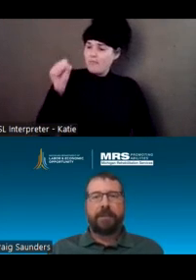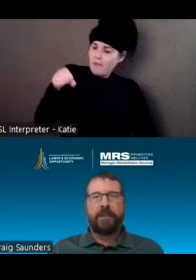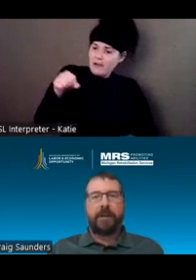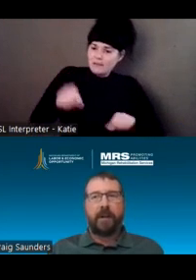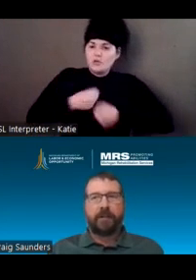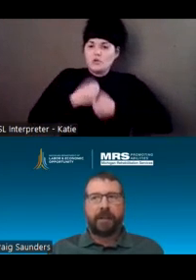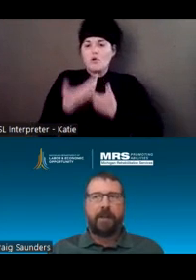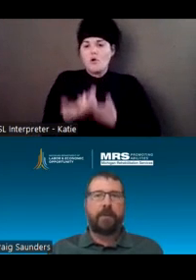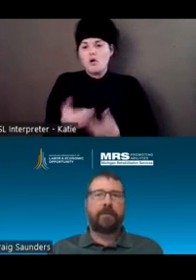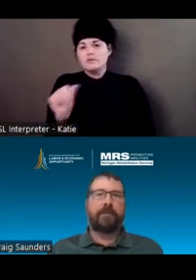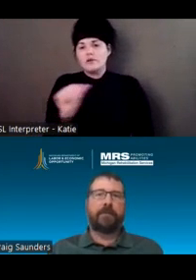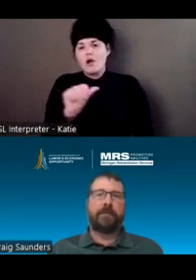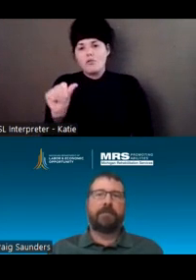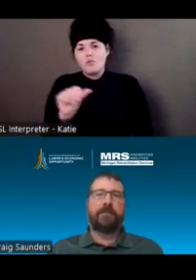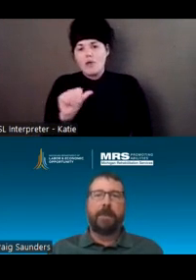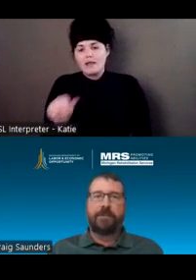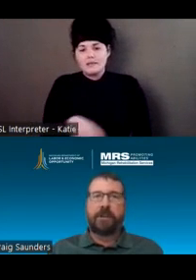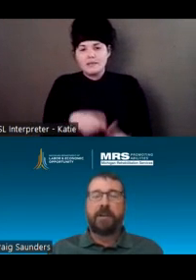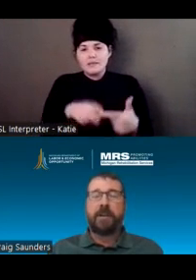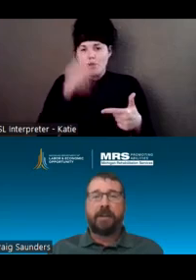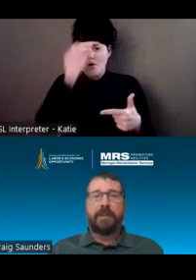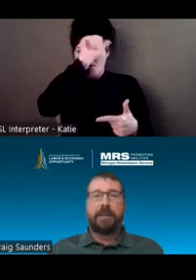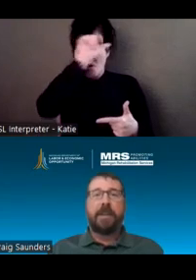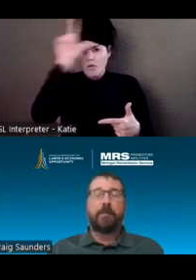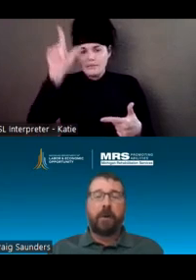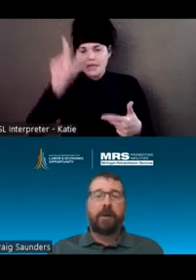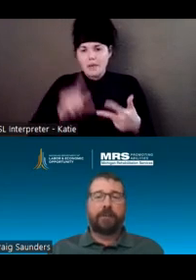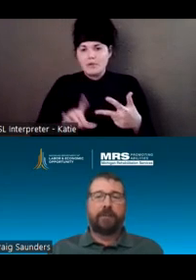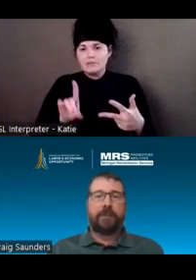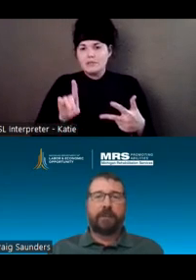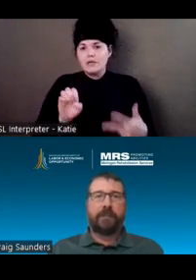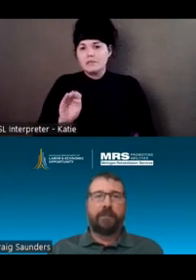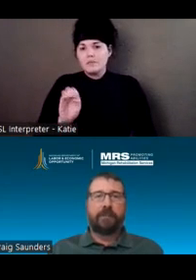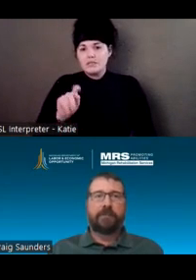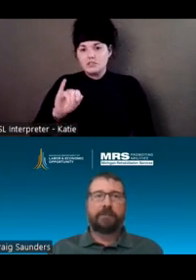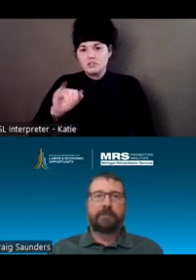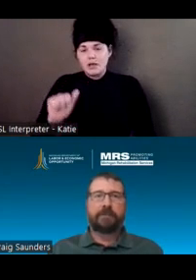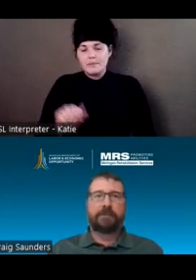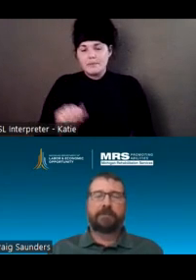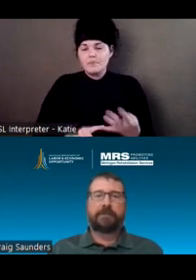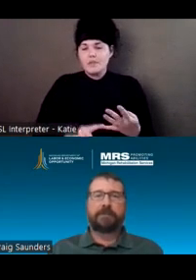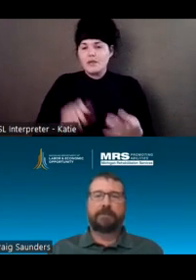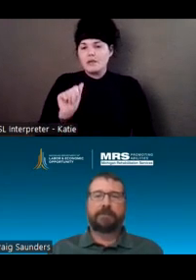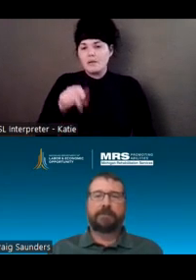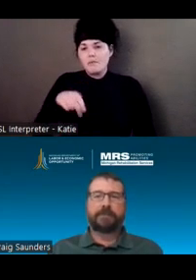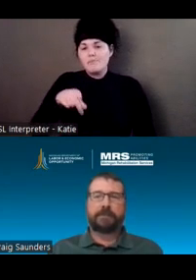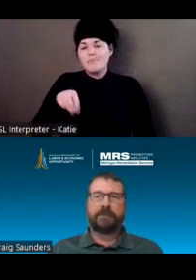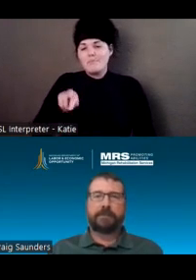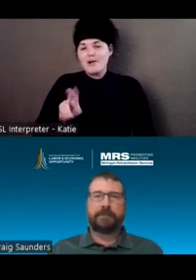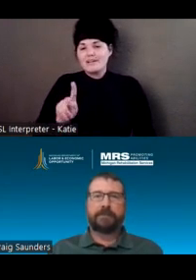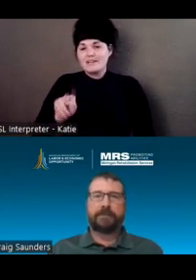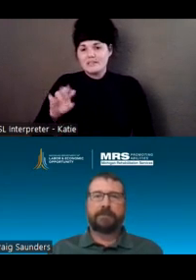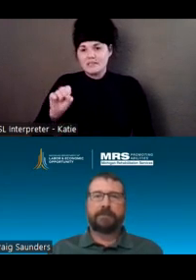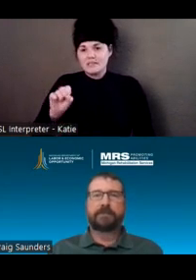arthritis, Alzheimer's, dementia, and Parkinson's disease.